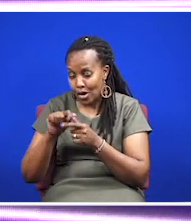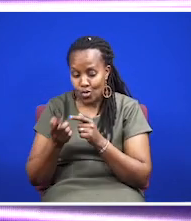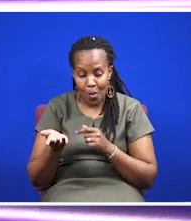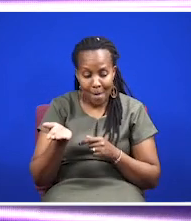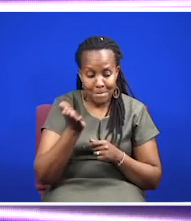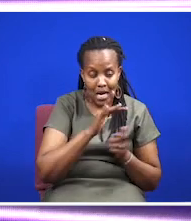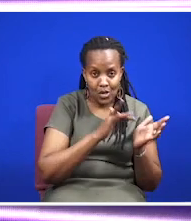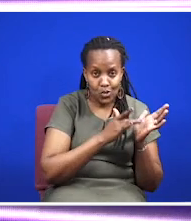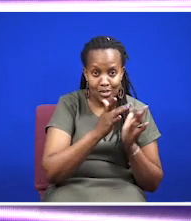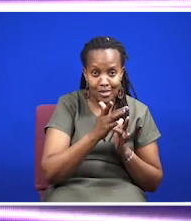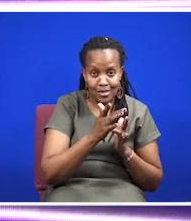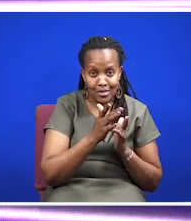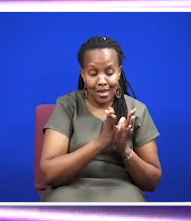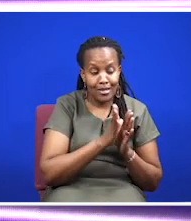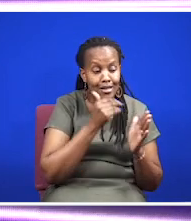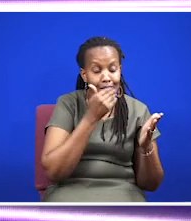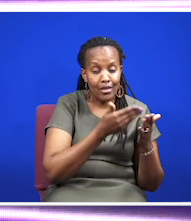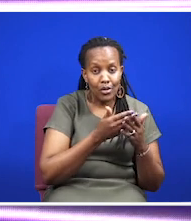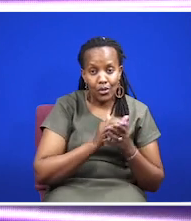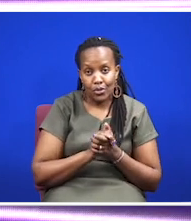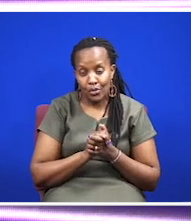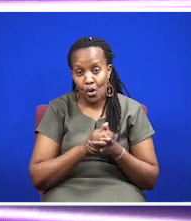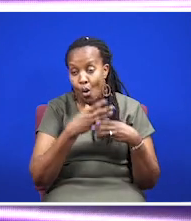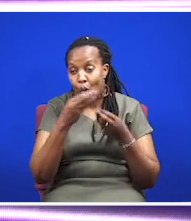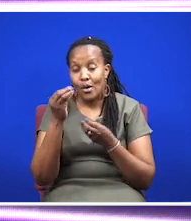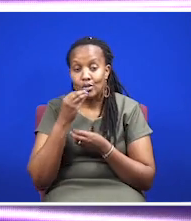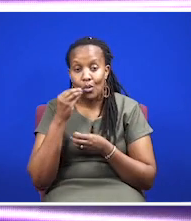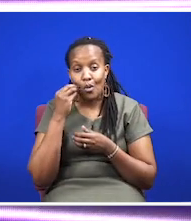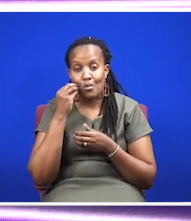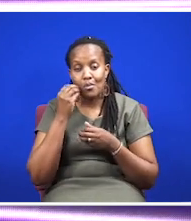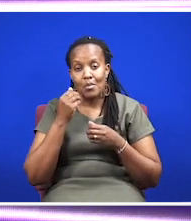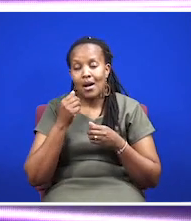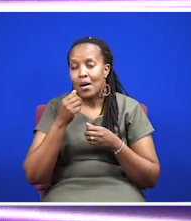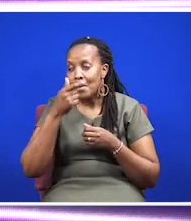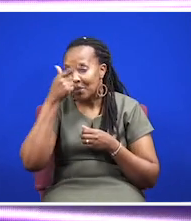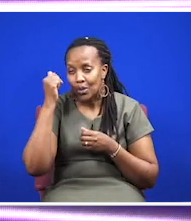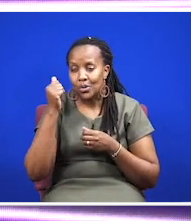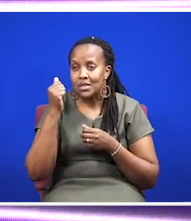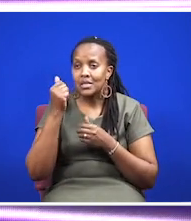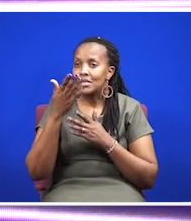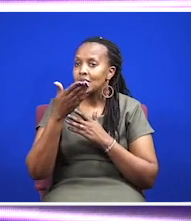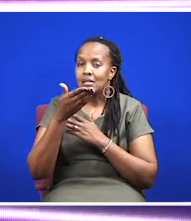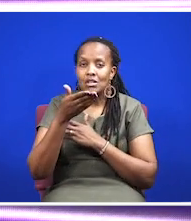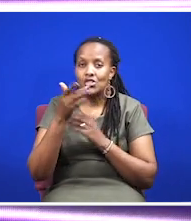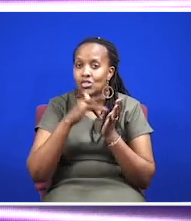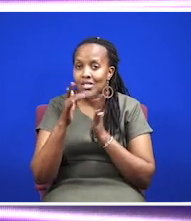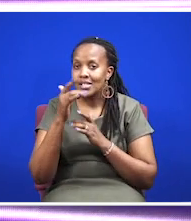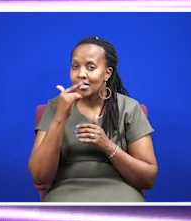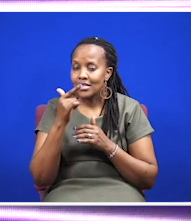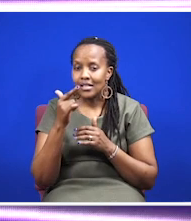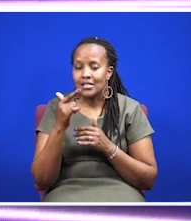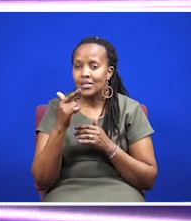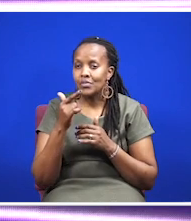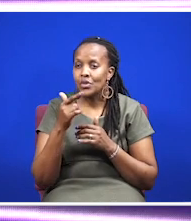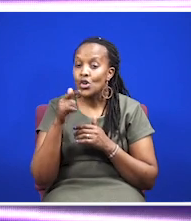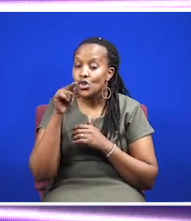he went home greatly blessed and assured, because Jesus said, go, thy faith has made thee well. And